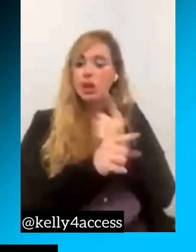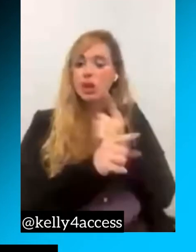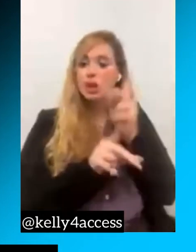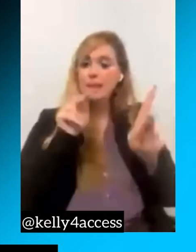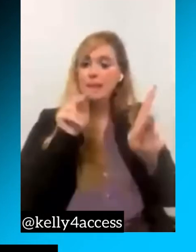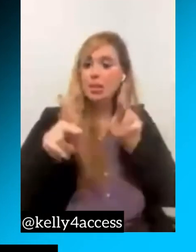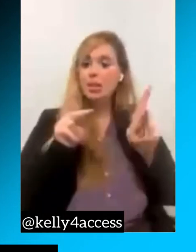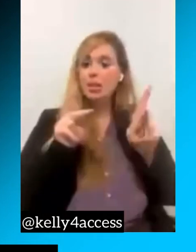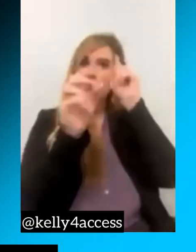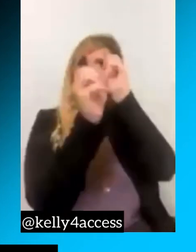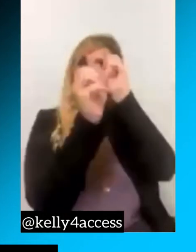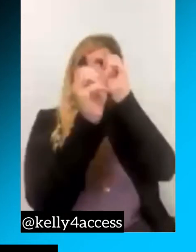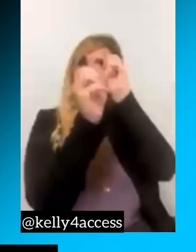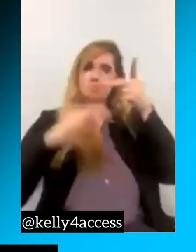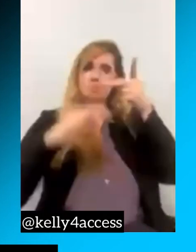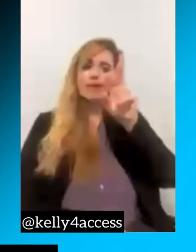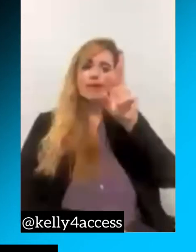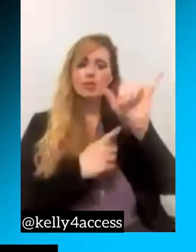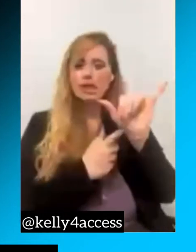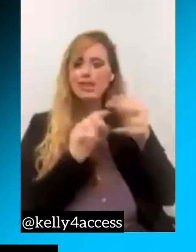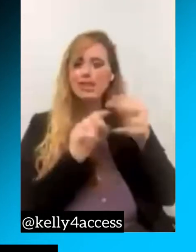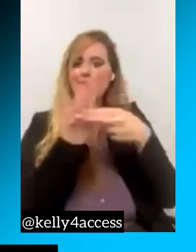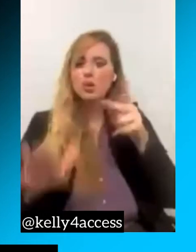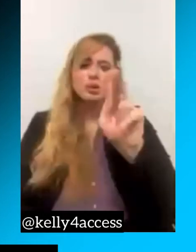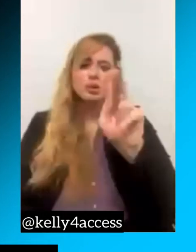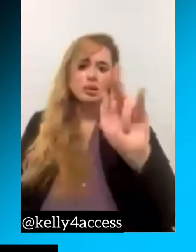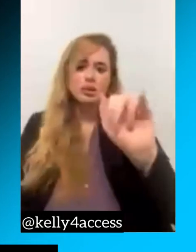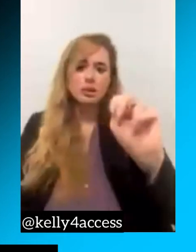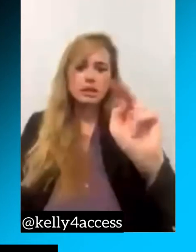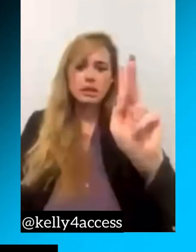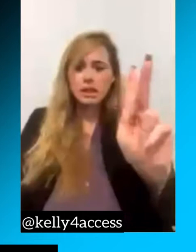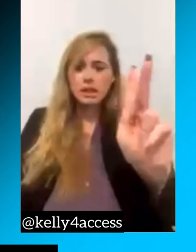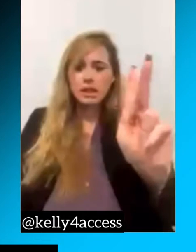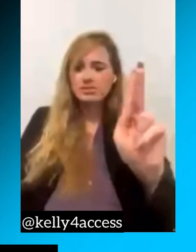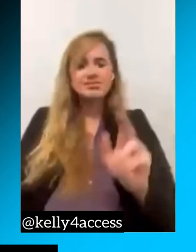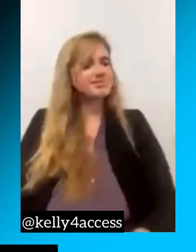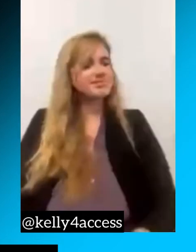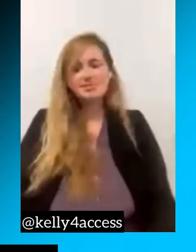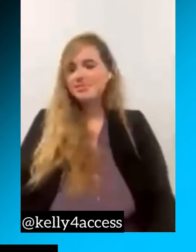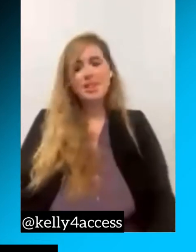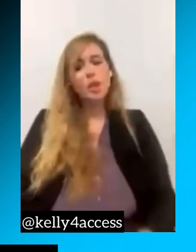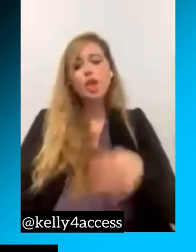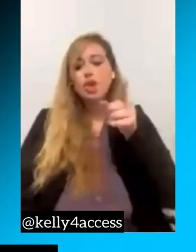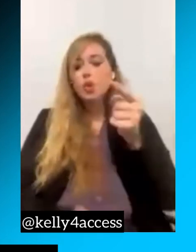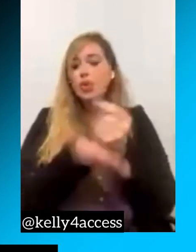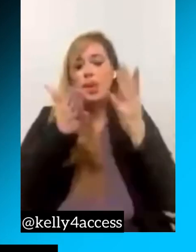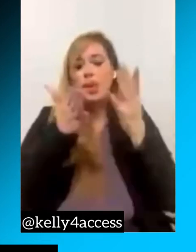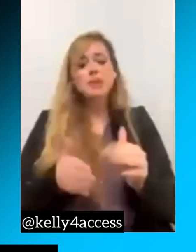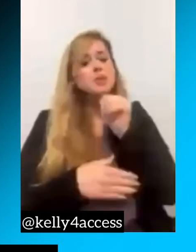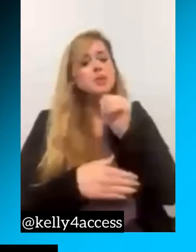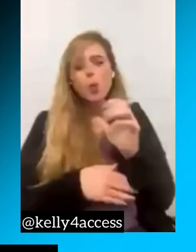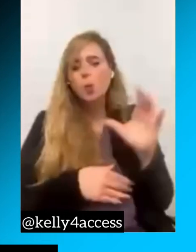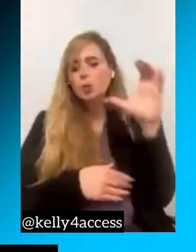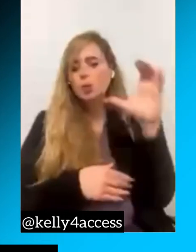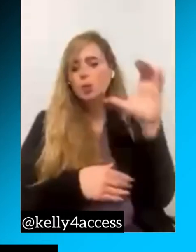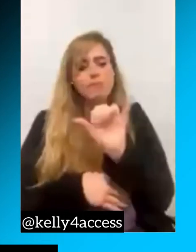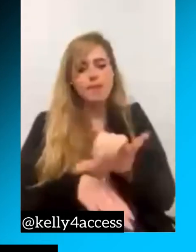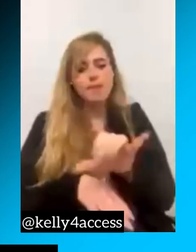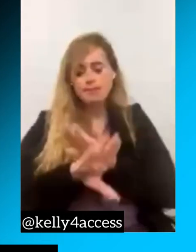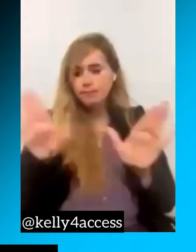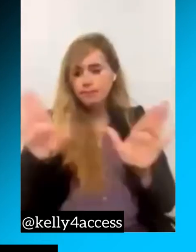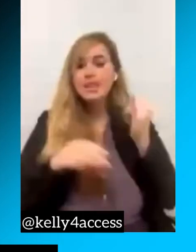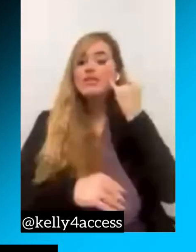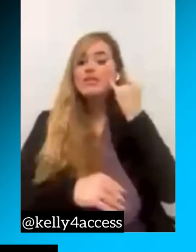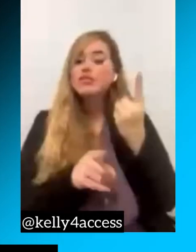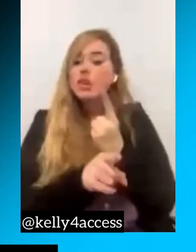a kink. And that is something that as a therapist, you should definitely not as a therapist. If you are an ordinary person and you don't